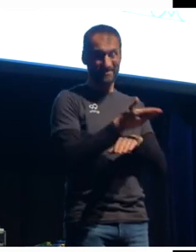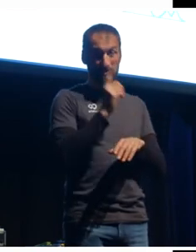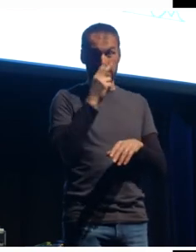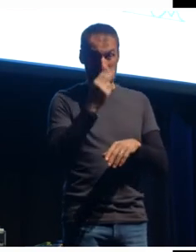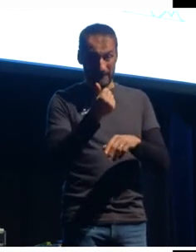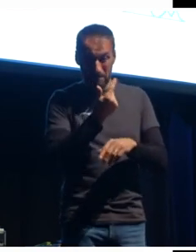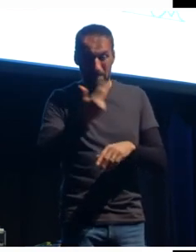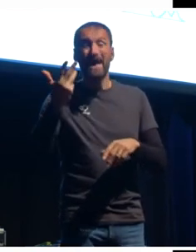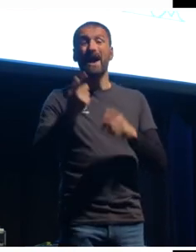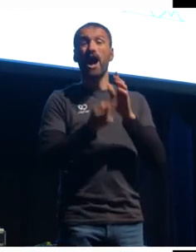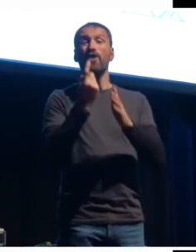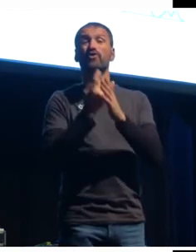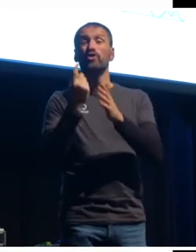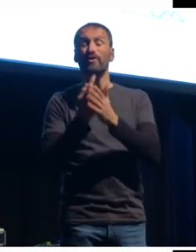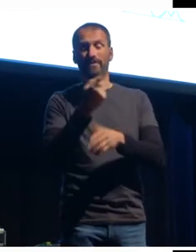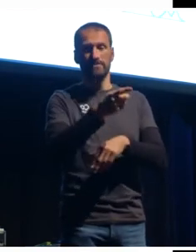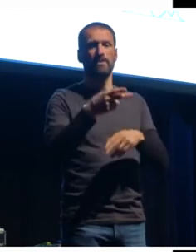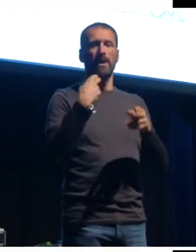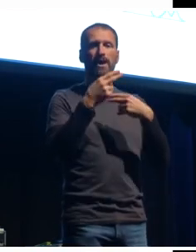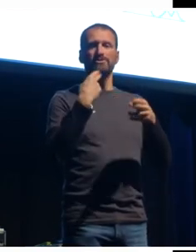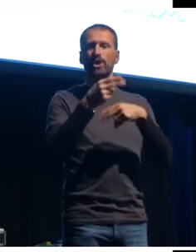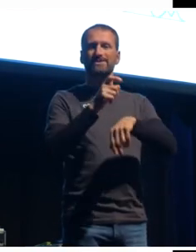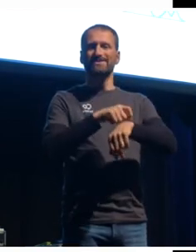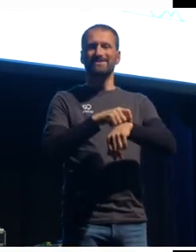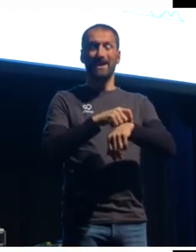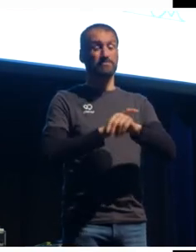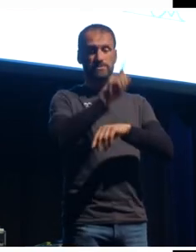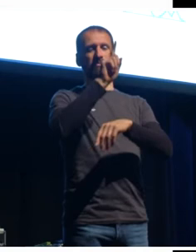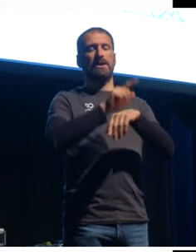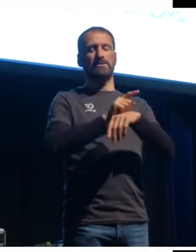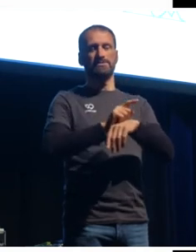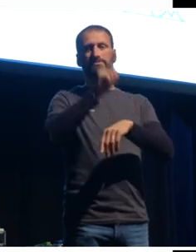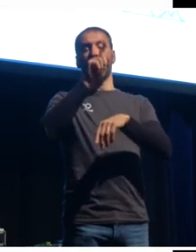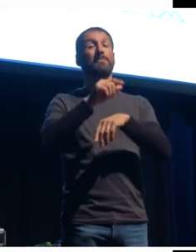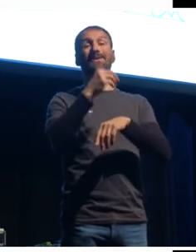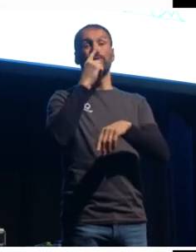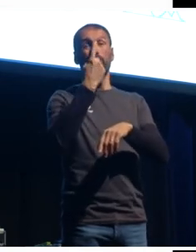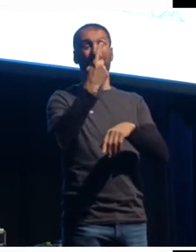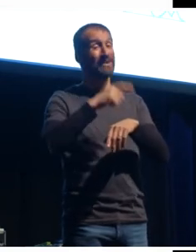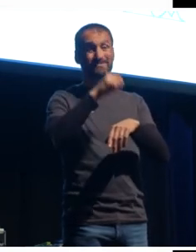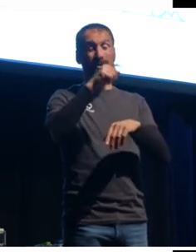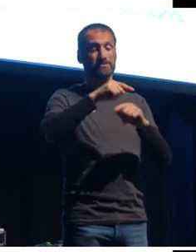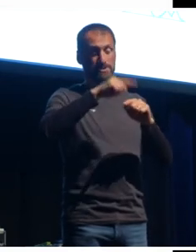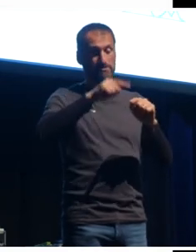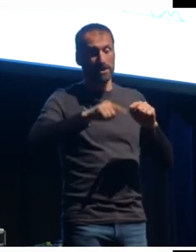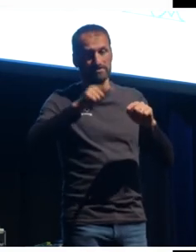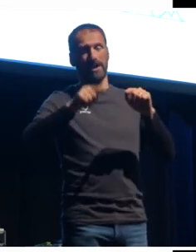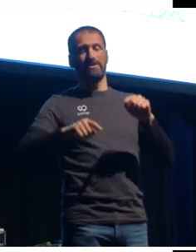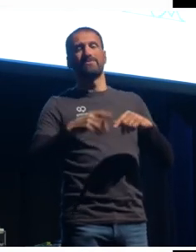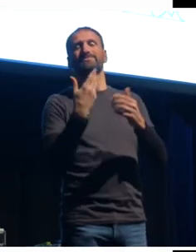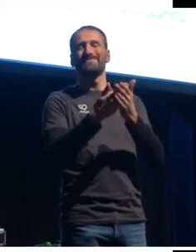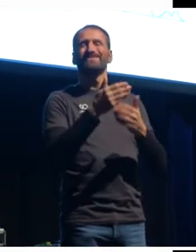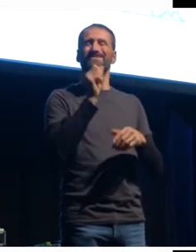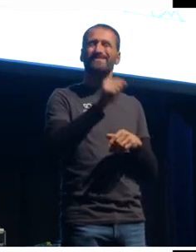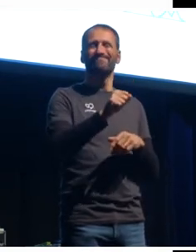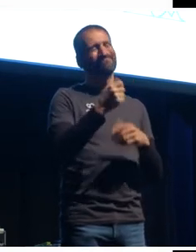response time just spikes. So that means that like this service cannot take that many requests at the same time. So we might need to create a well-behaved client